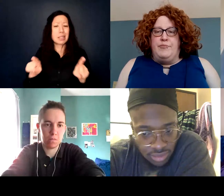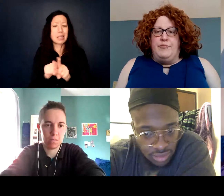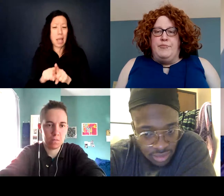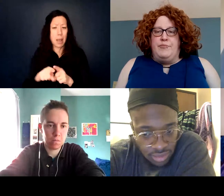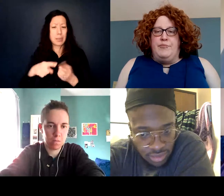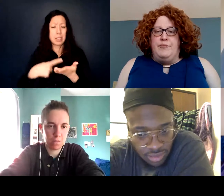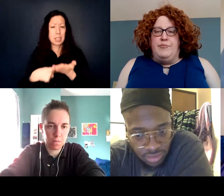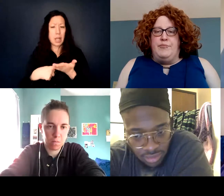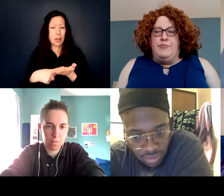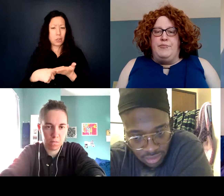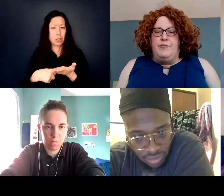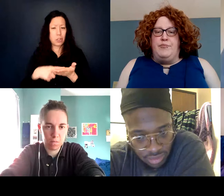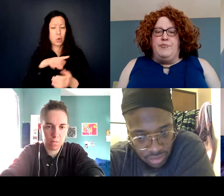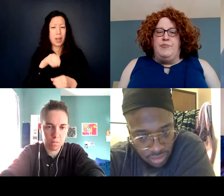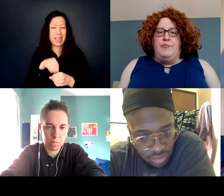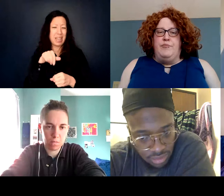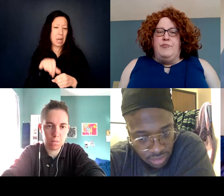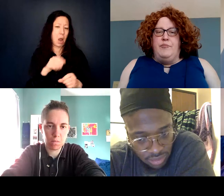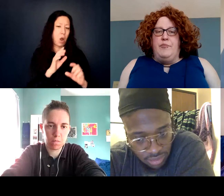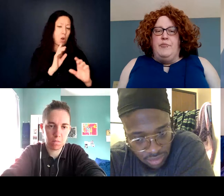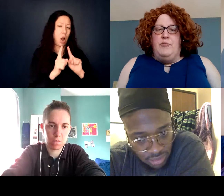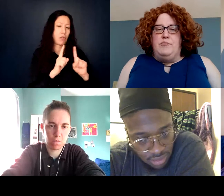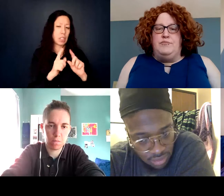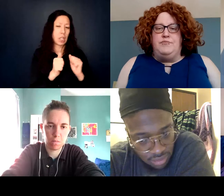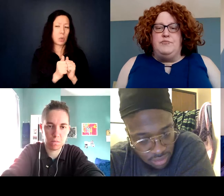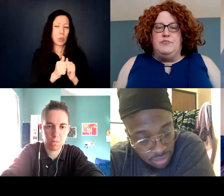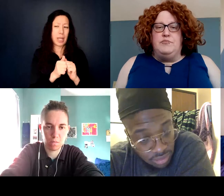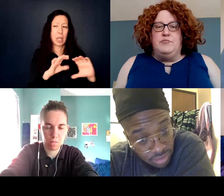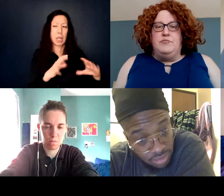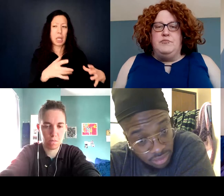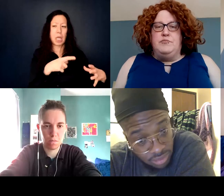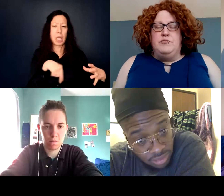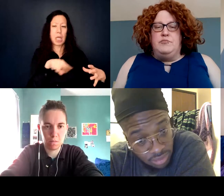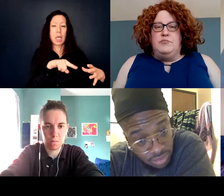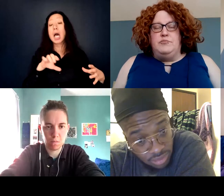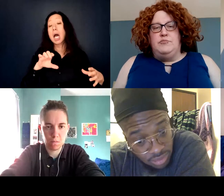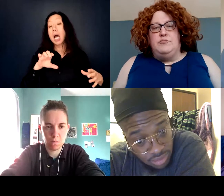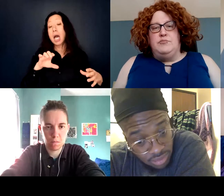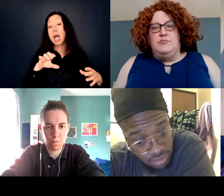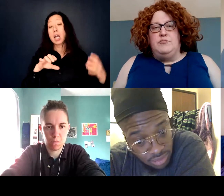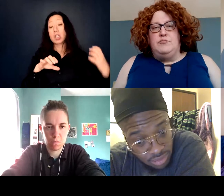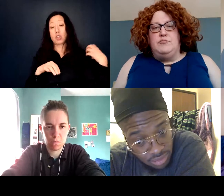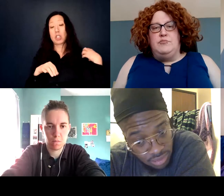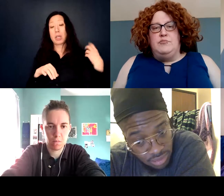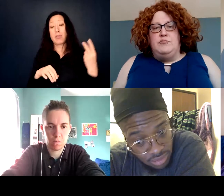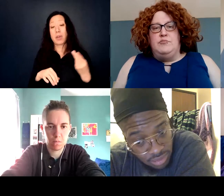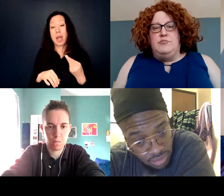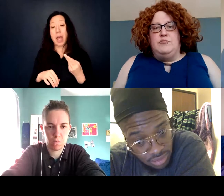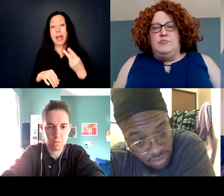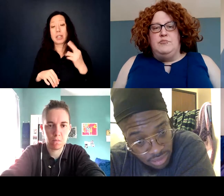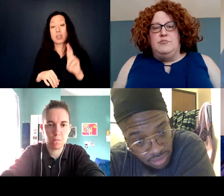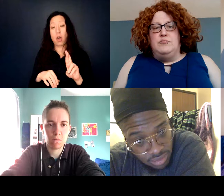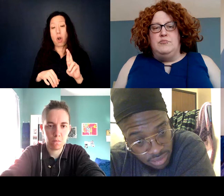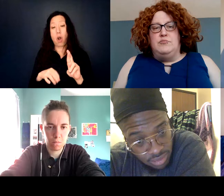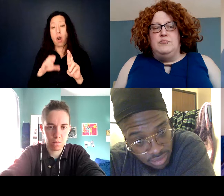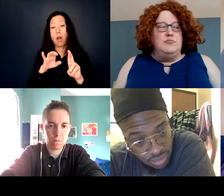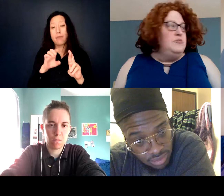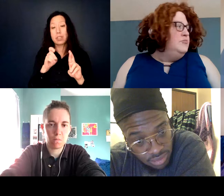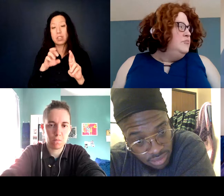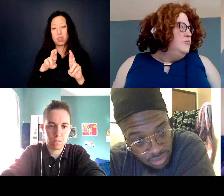conversation with our Chief HR Officer, Patience, and Don